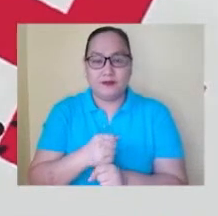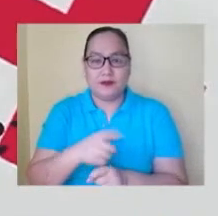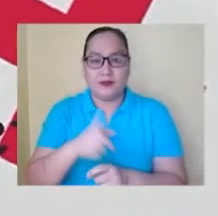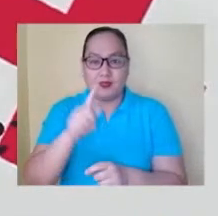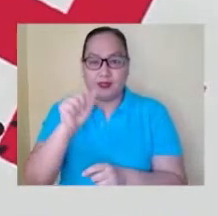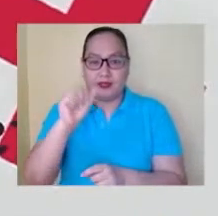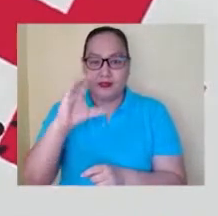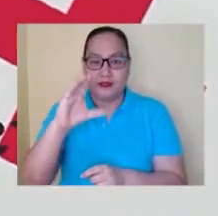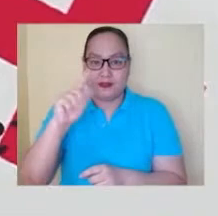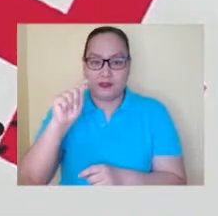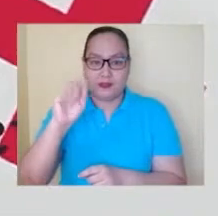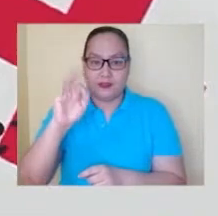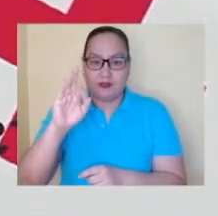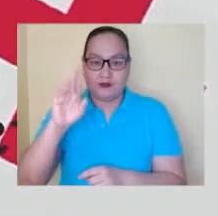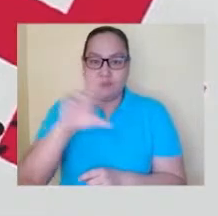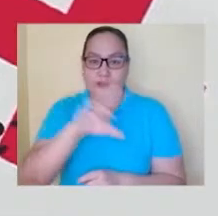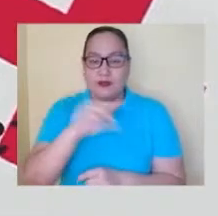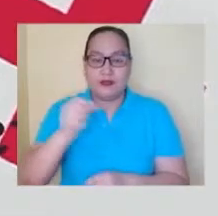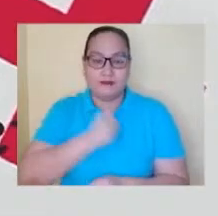and sympathetic.